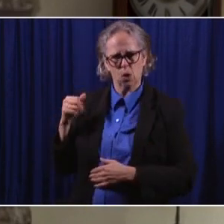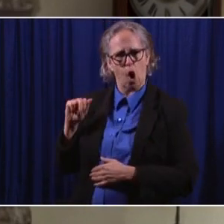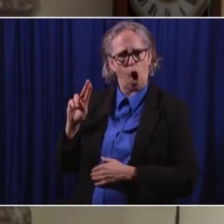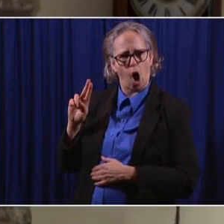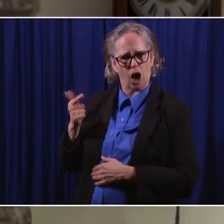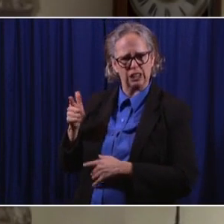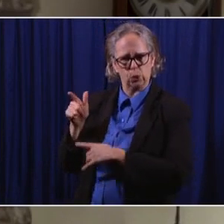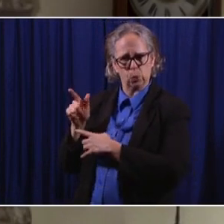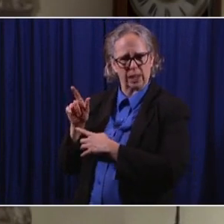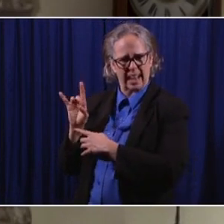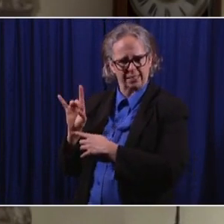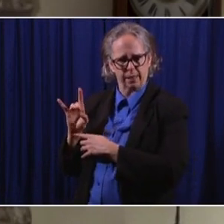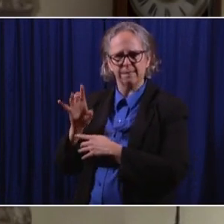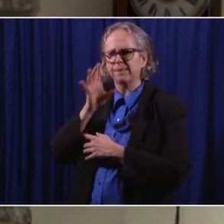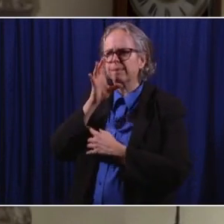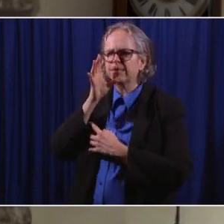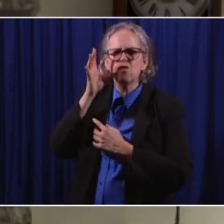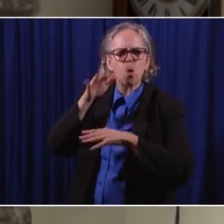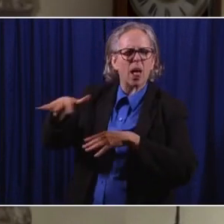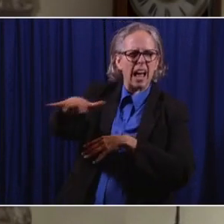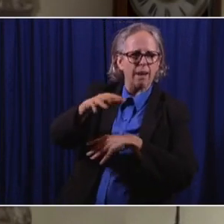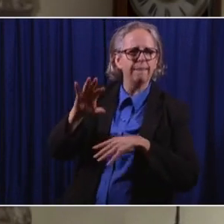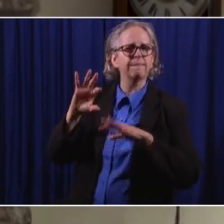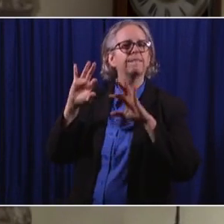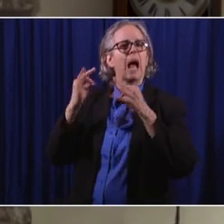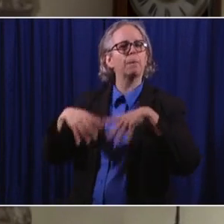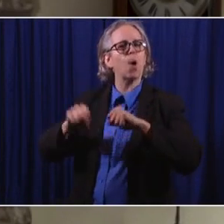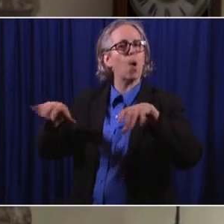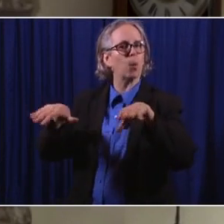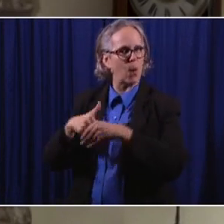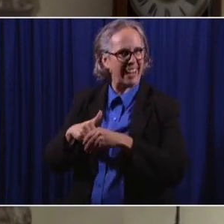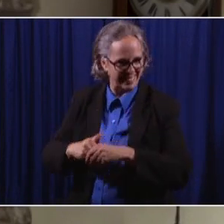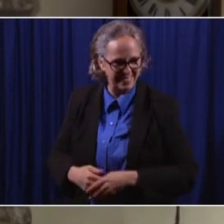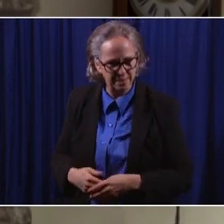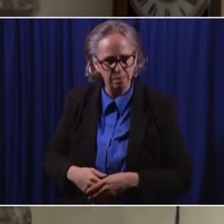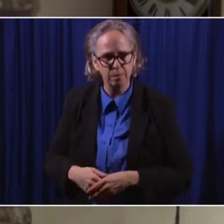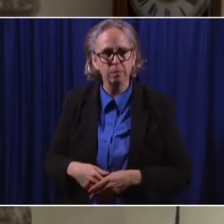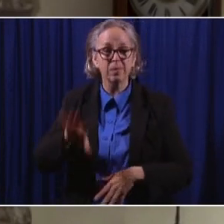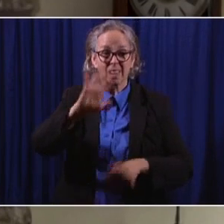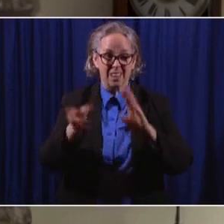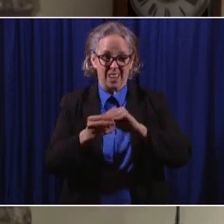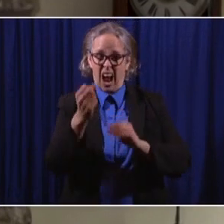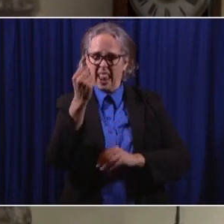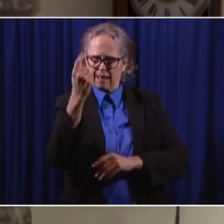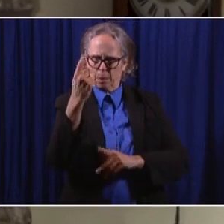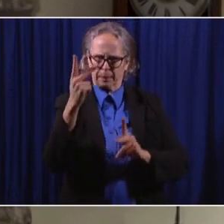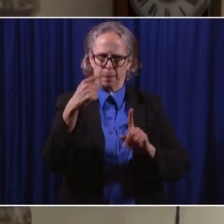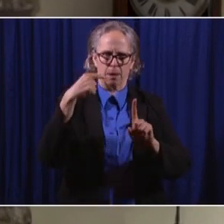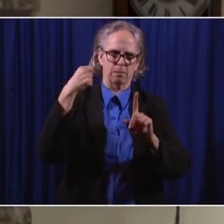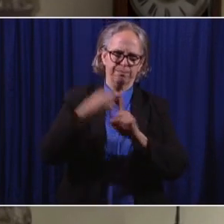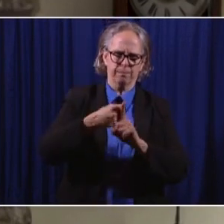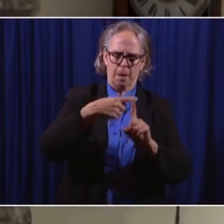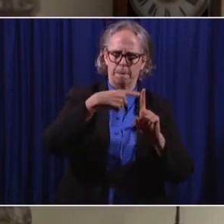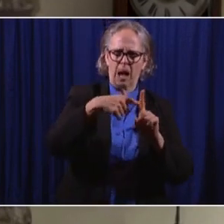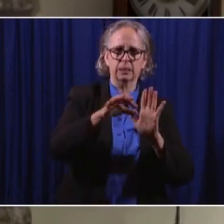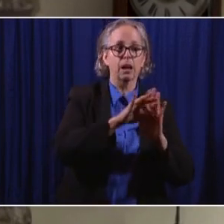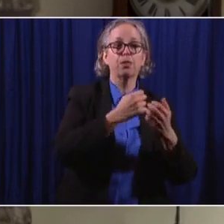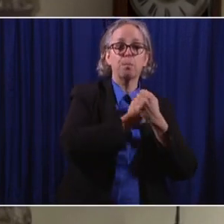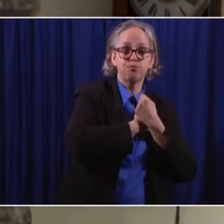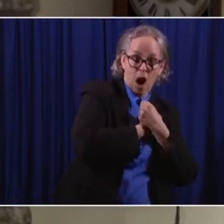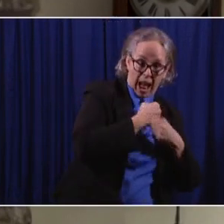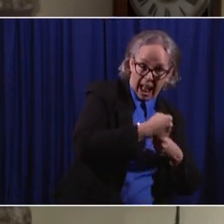wedding. As a result of that wedding, 11 people tested positive. The bride and groom both got sick, so did parents, and so